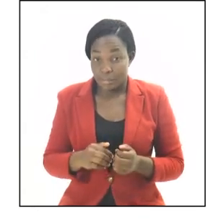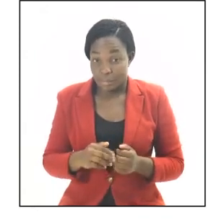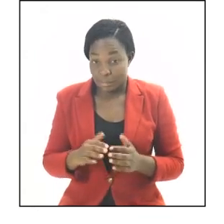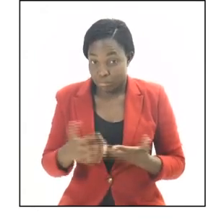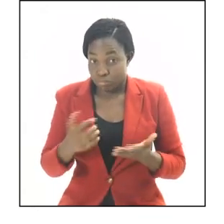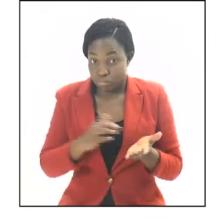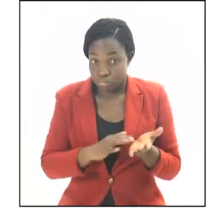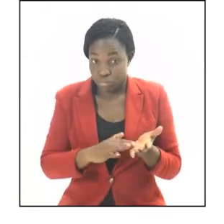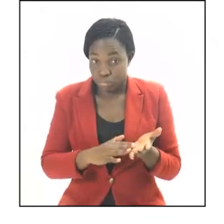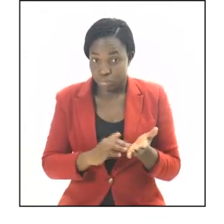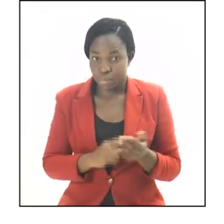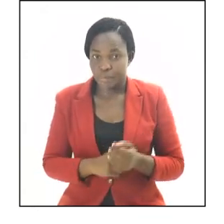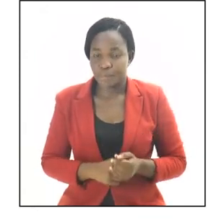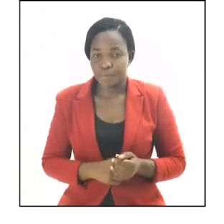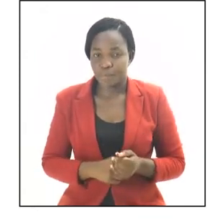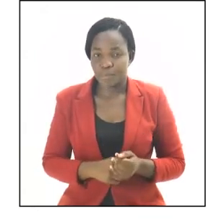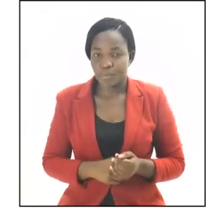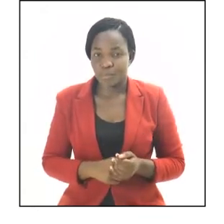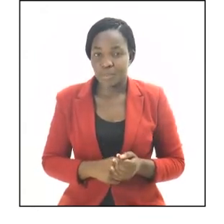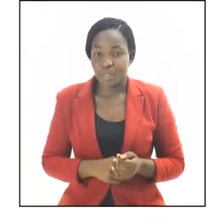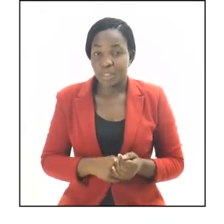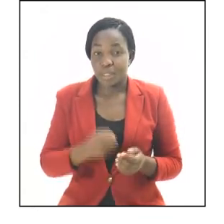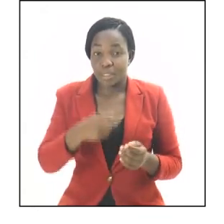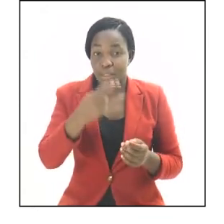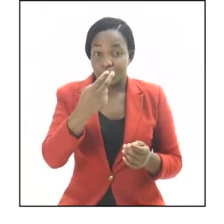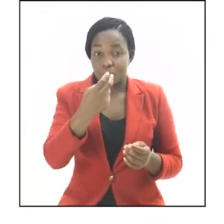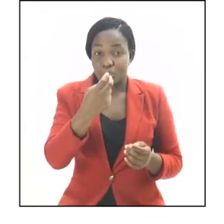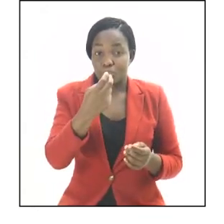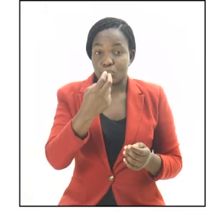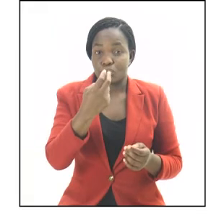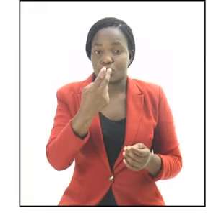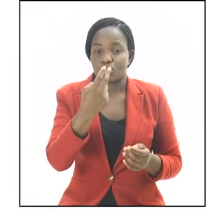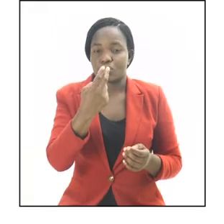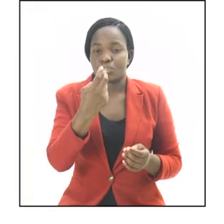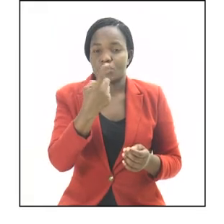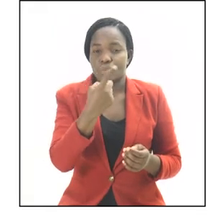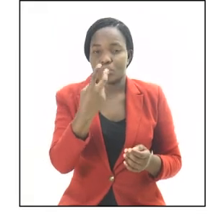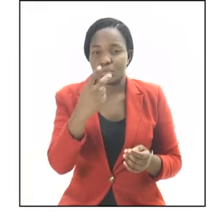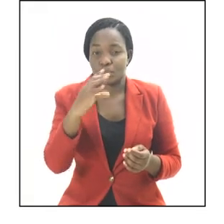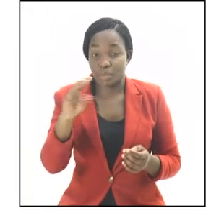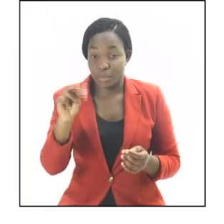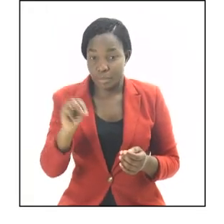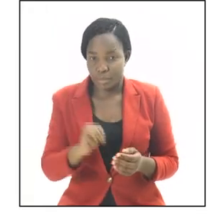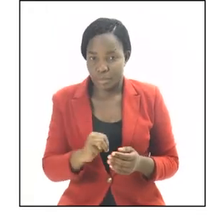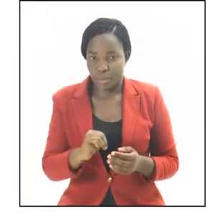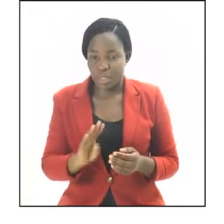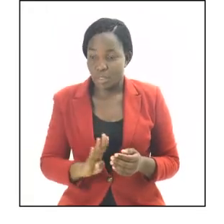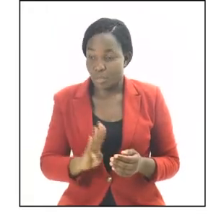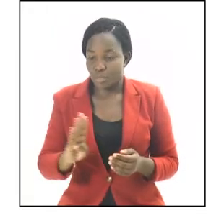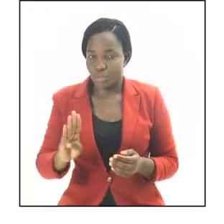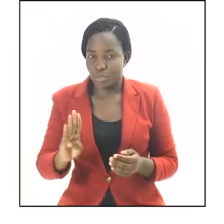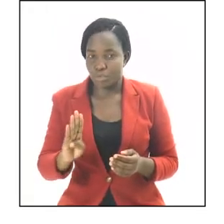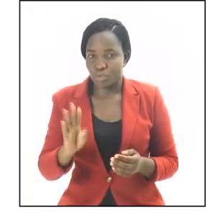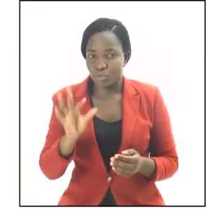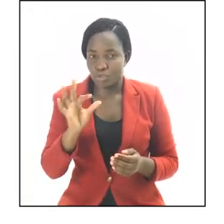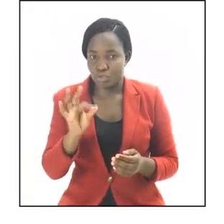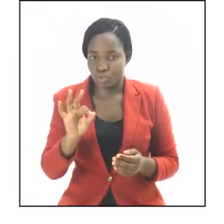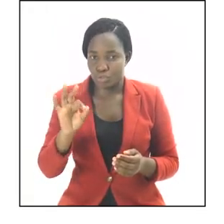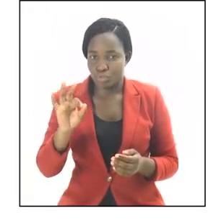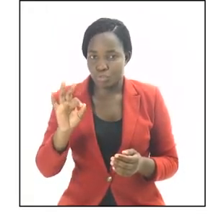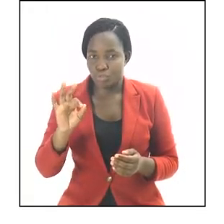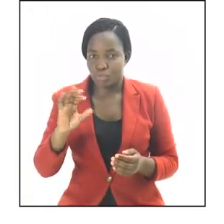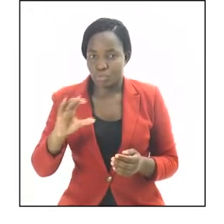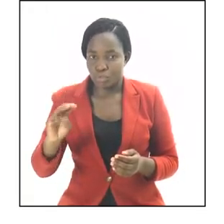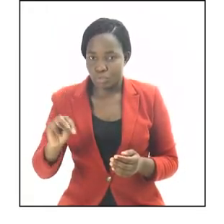as follows. The height is 12 centimeters. The base is 9 centimeters. The hypotenuse squared